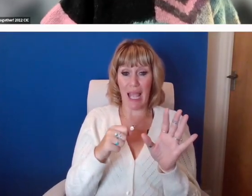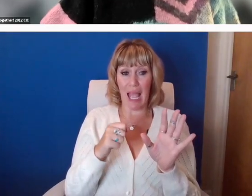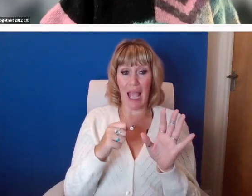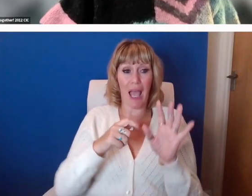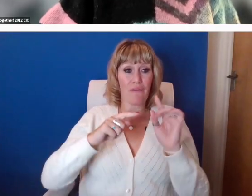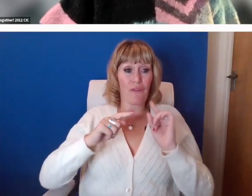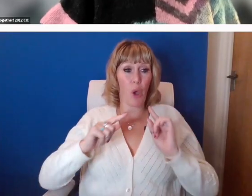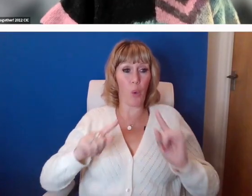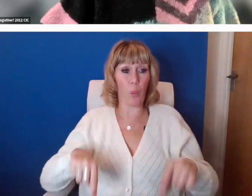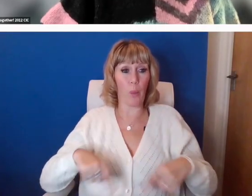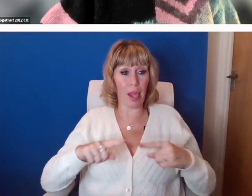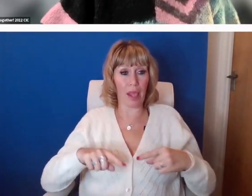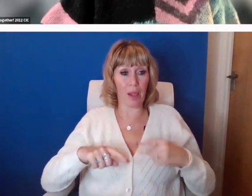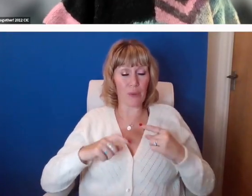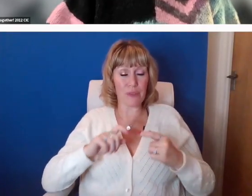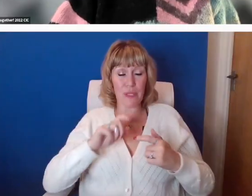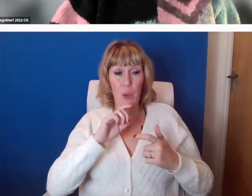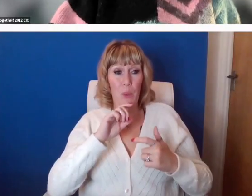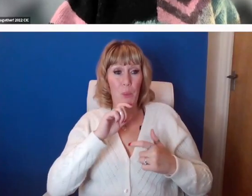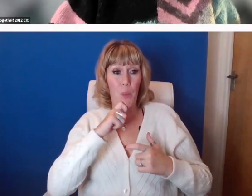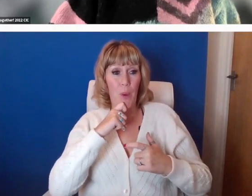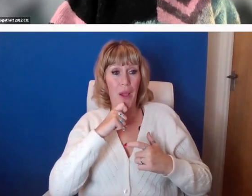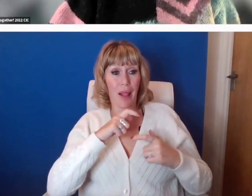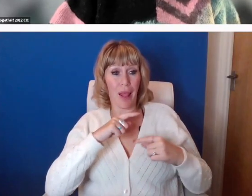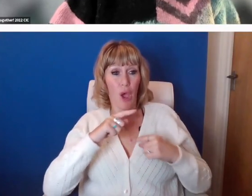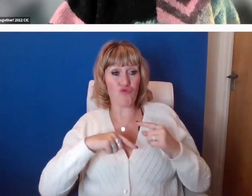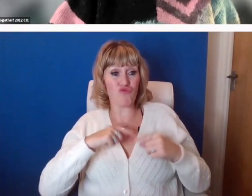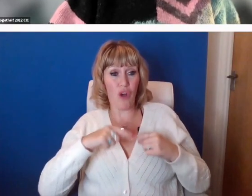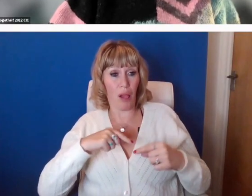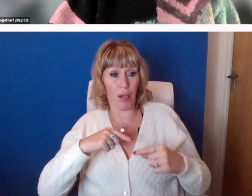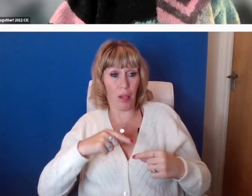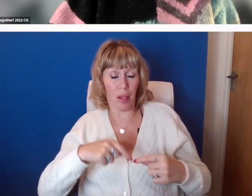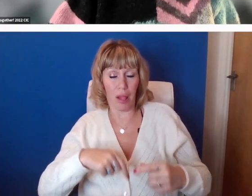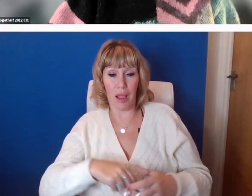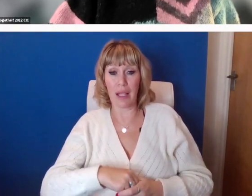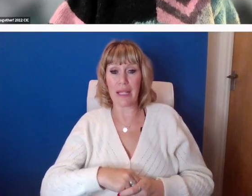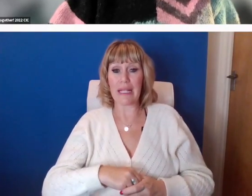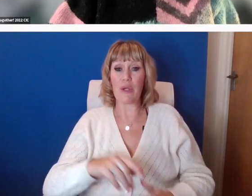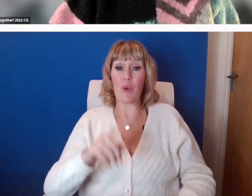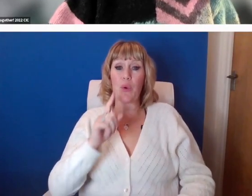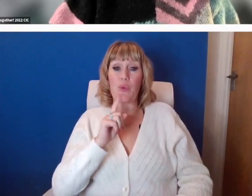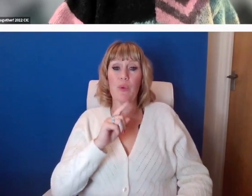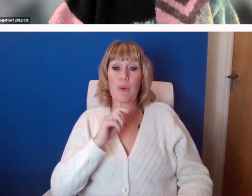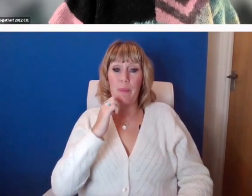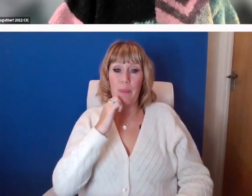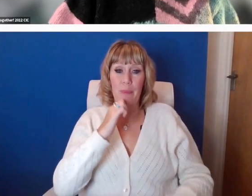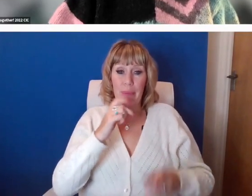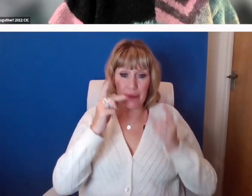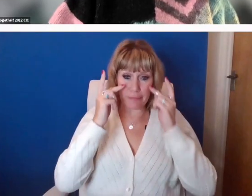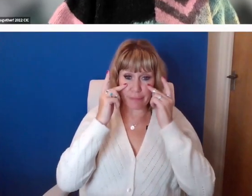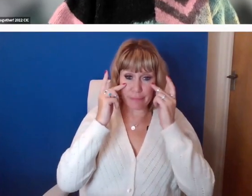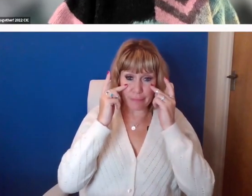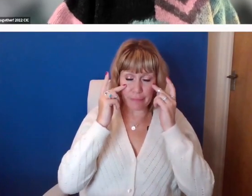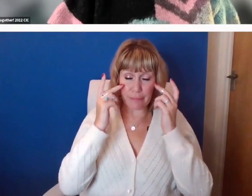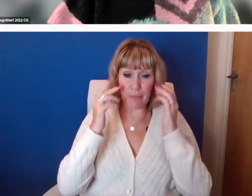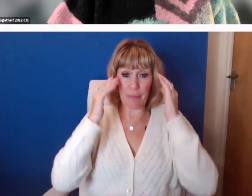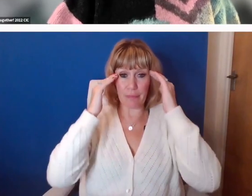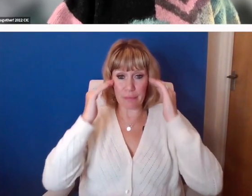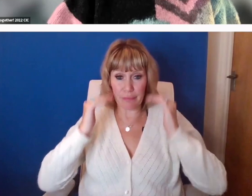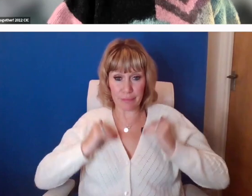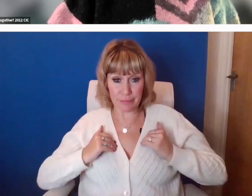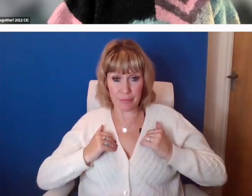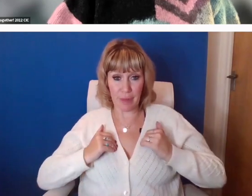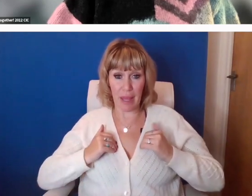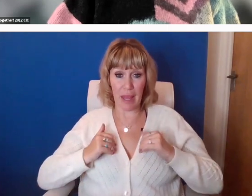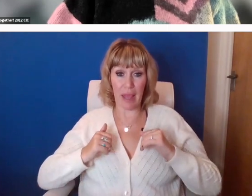Roll from 2025. A woman with blonde hair wearing dark glasses, blue sweatshirt, and black trousers